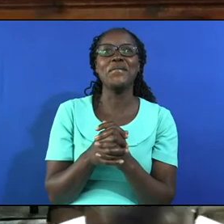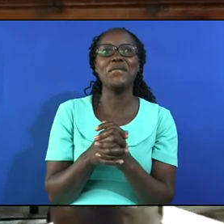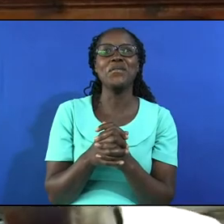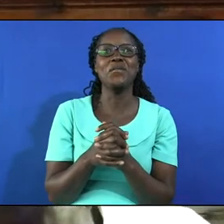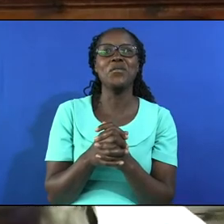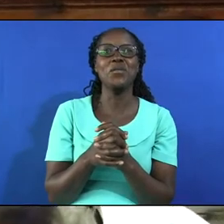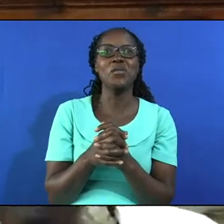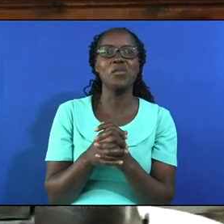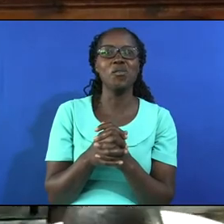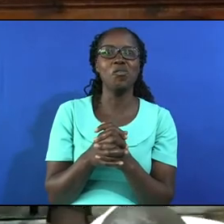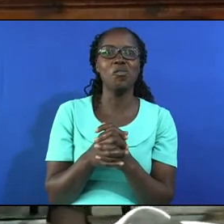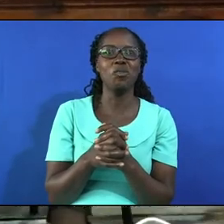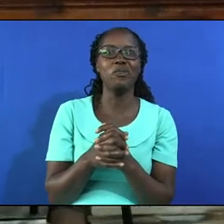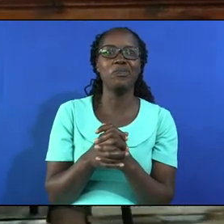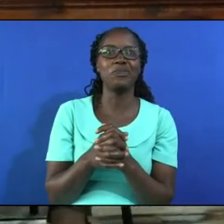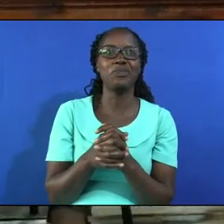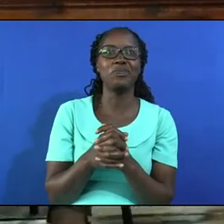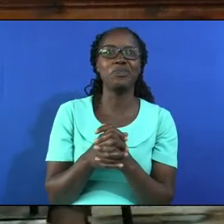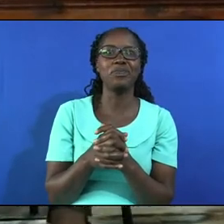it's healthy.